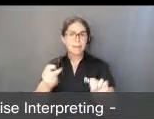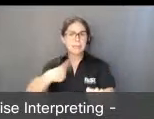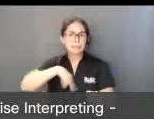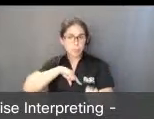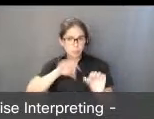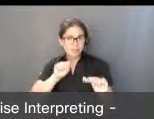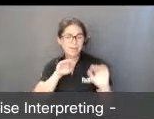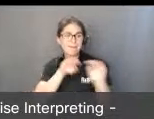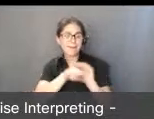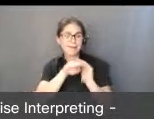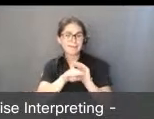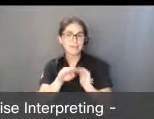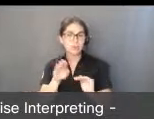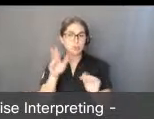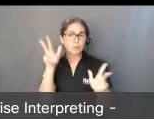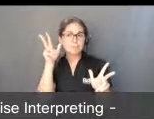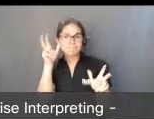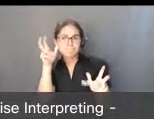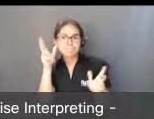those?